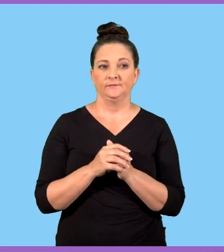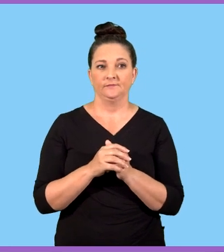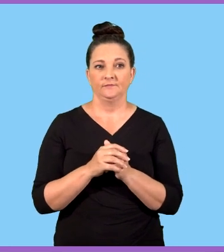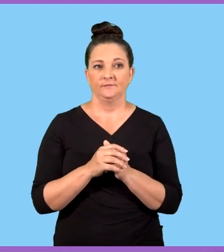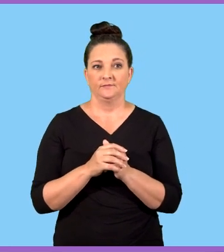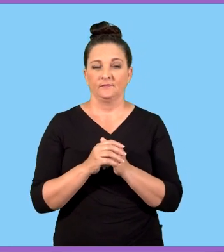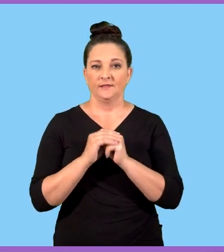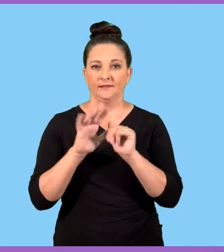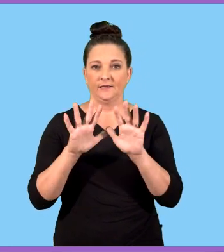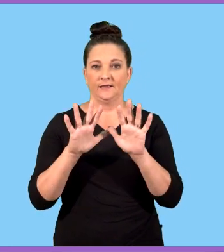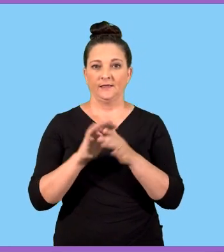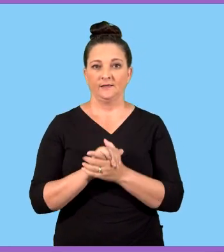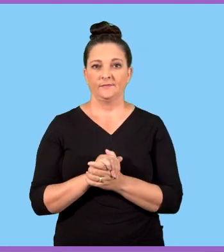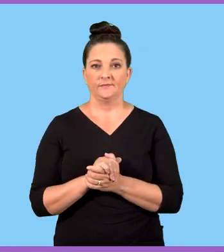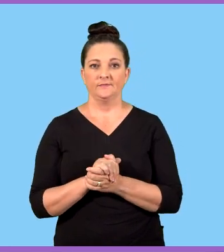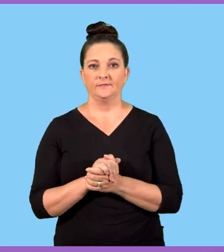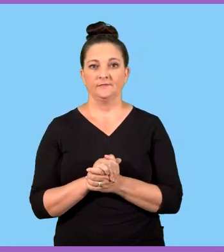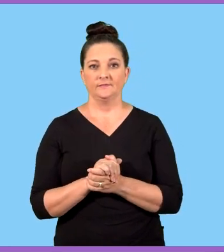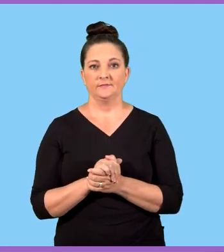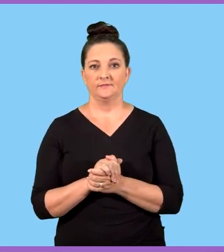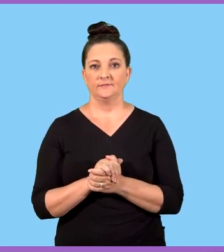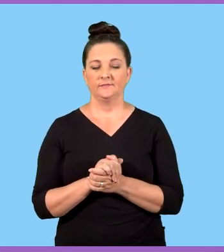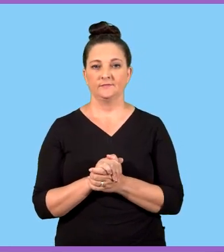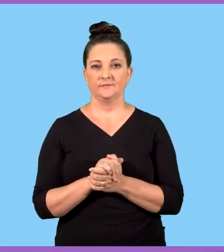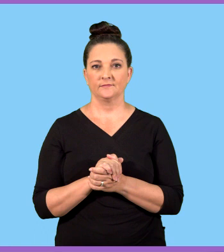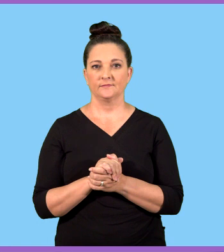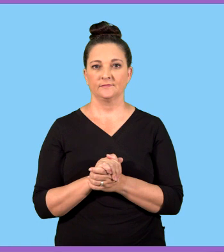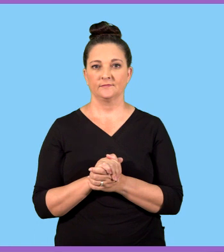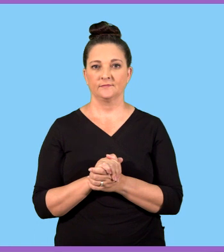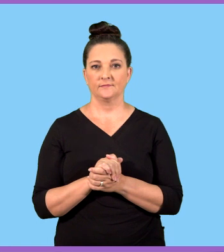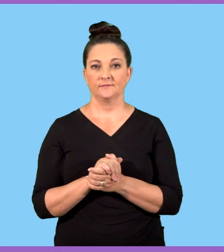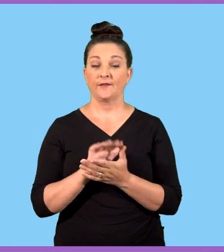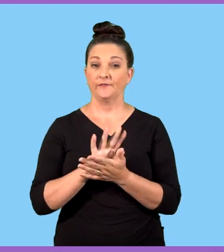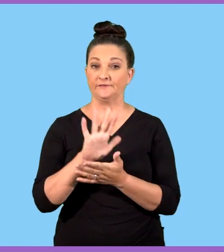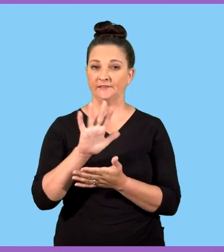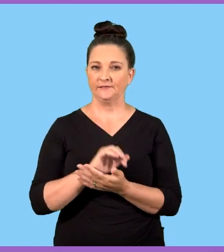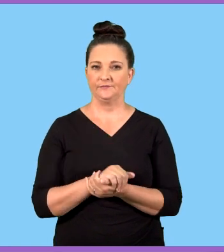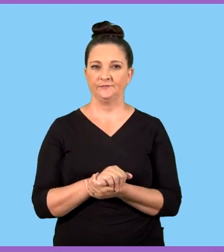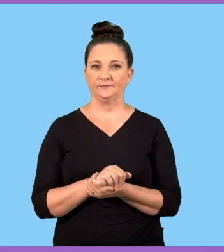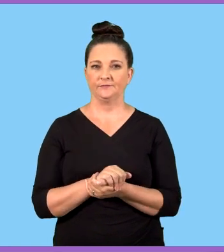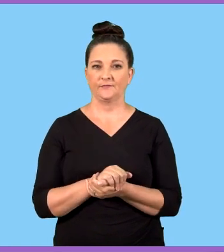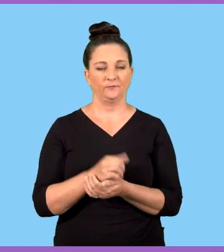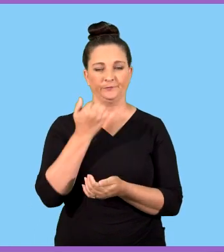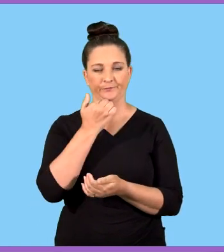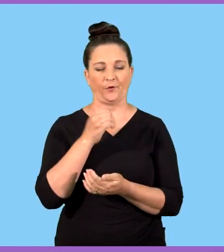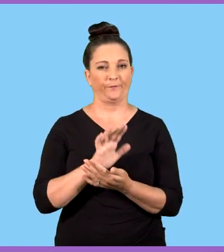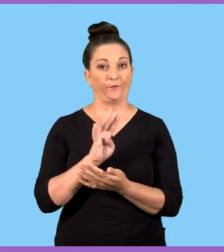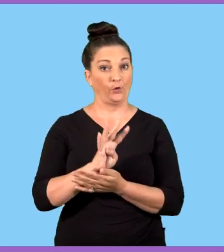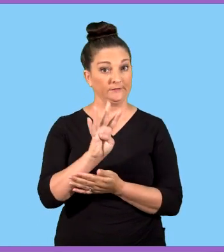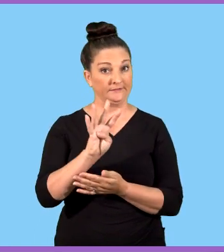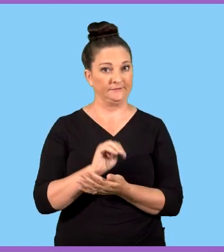10, 10, excuse me,